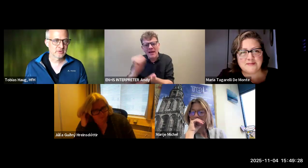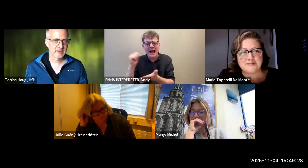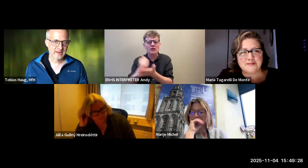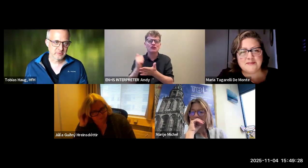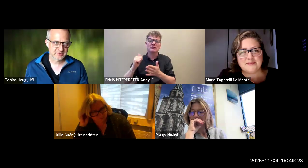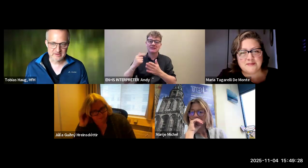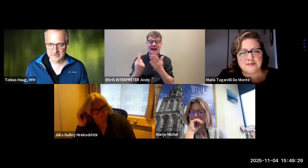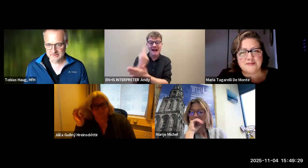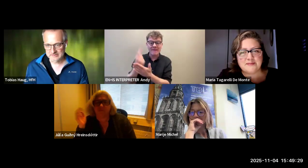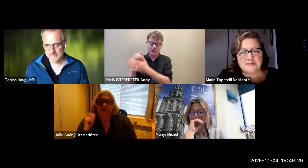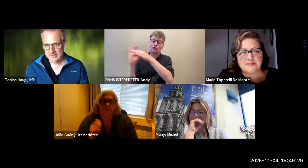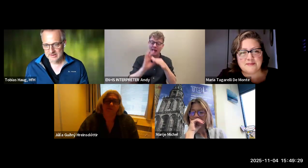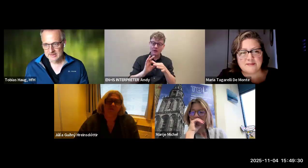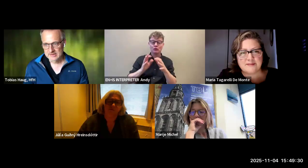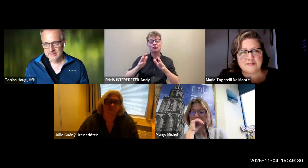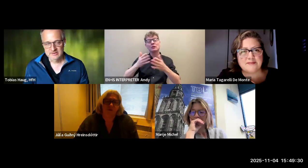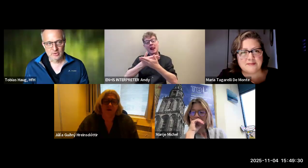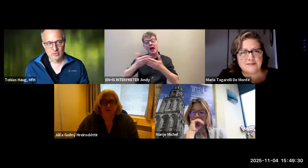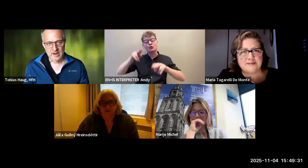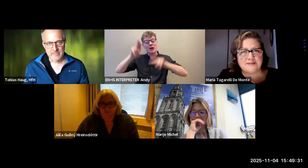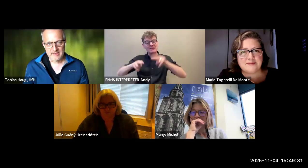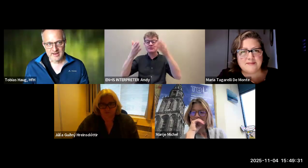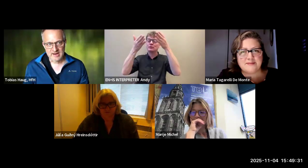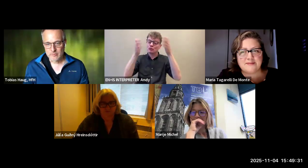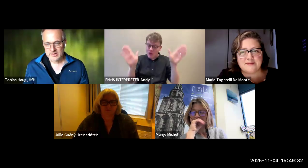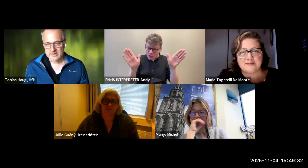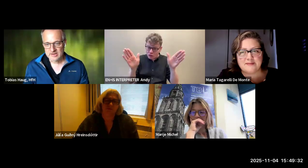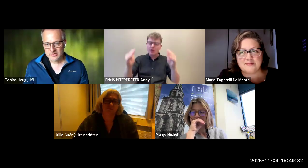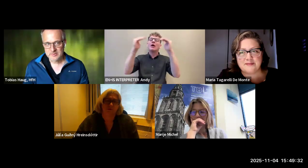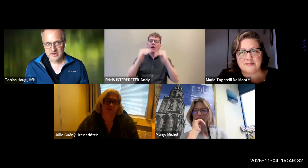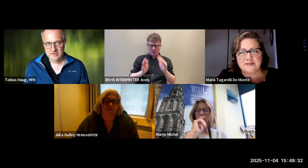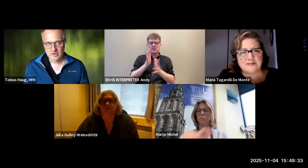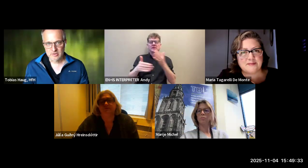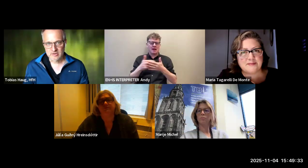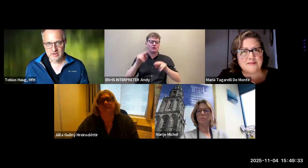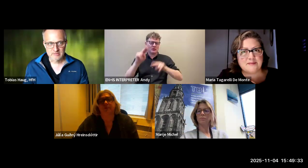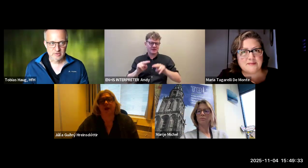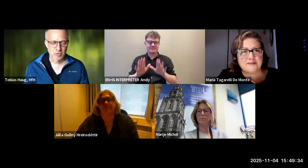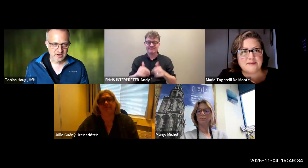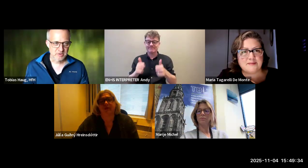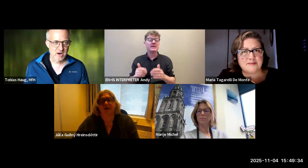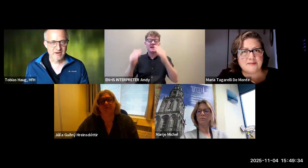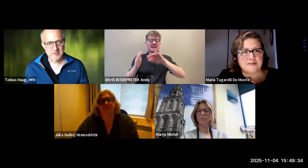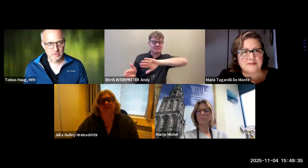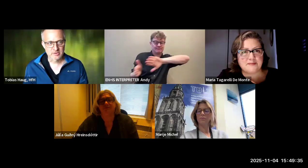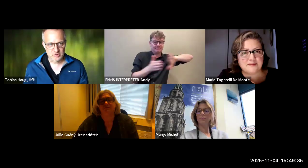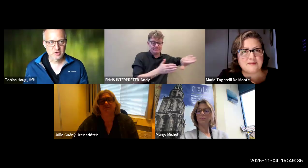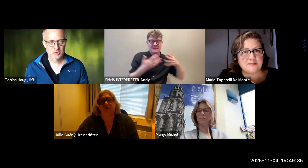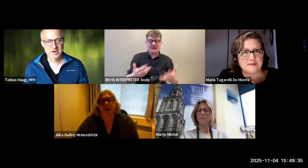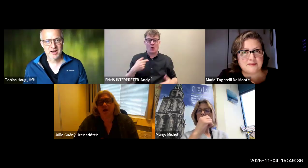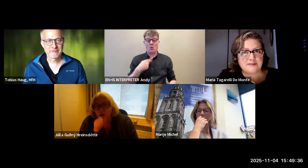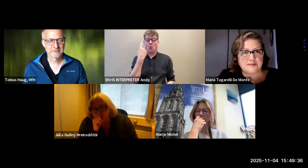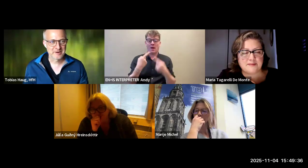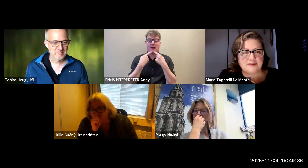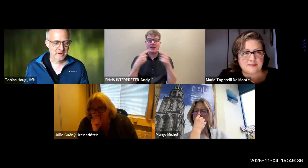in general or sign language assessment. So, and then I have one announcement on not personal behalf, but on